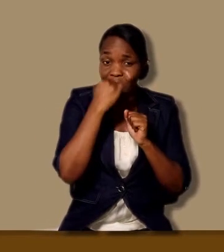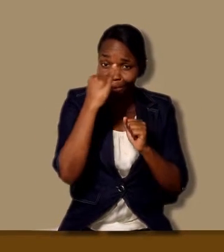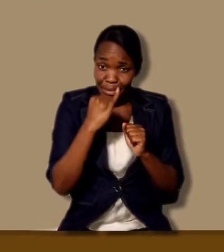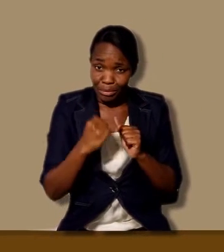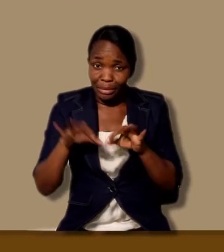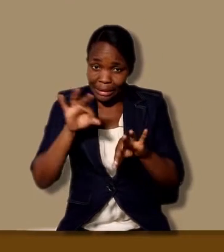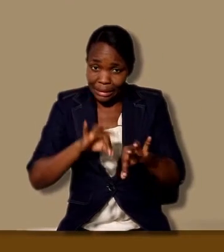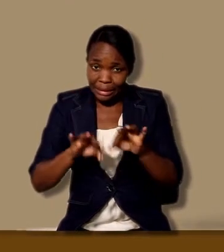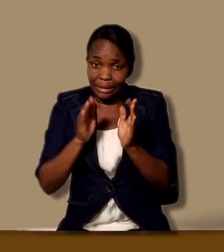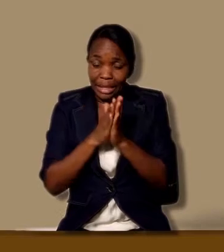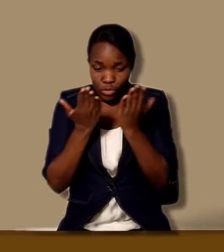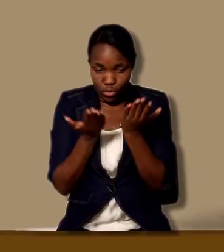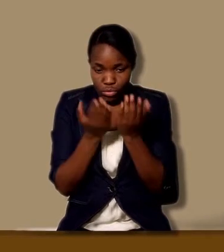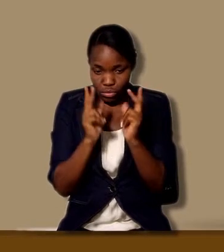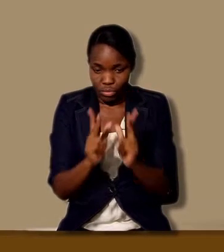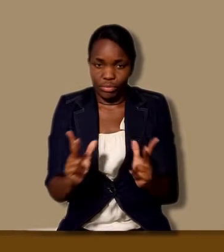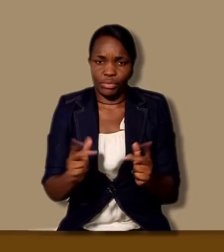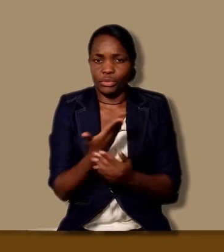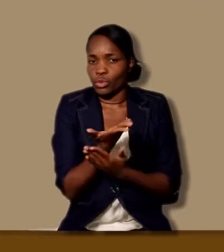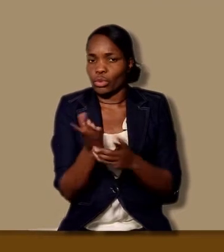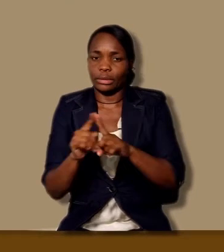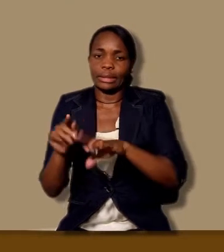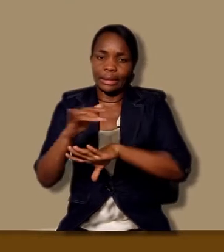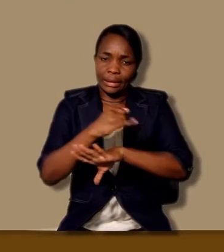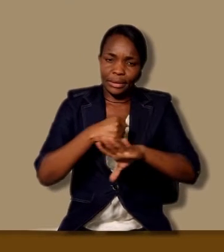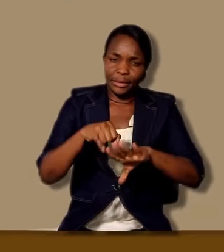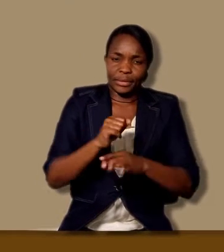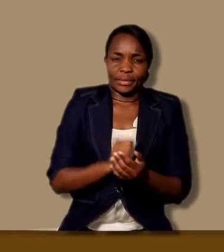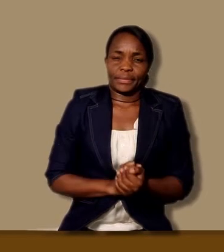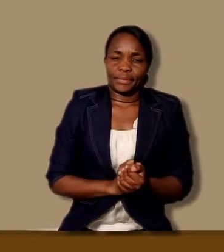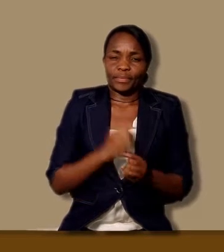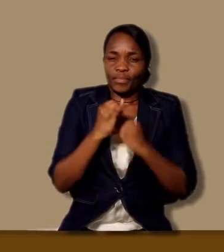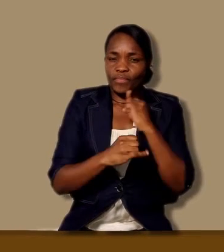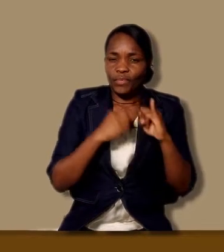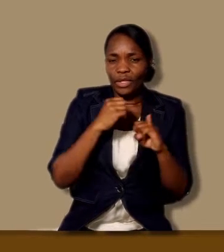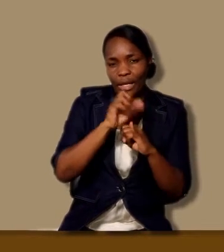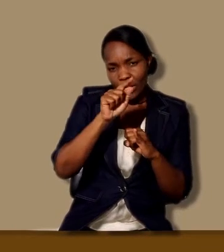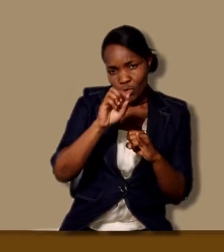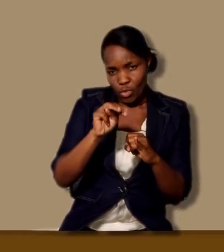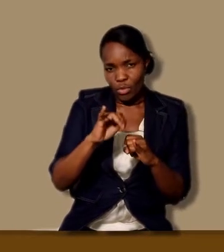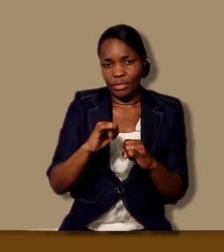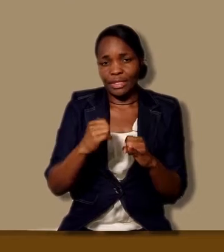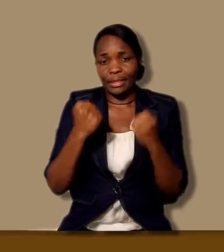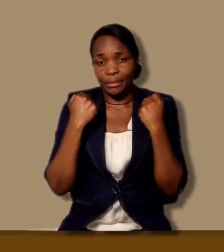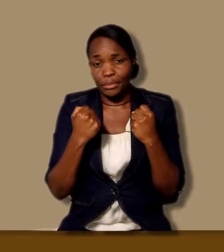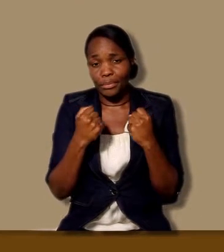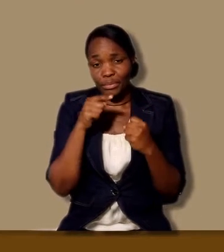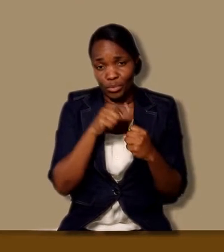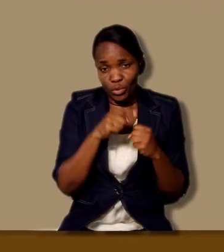Organization, UNESCO, encourages international cooperation among artists, scientists, and scholars in all